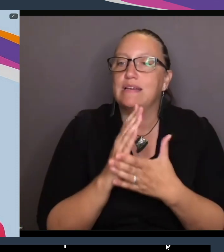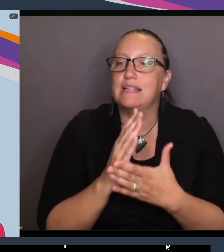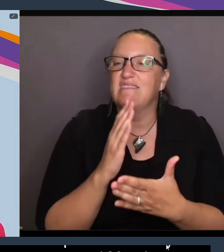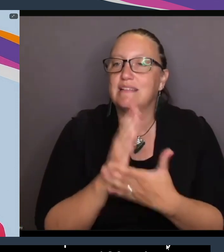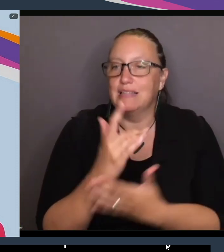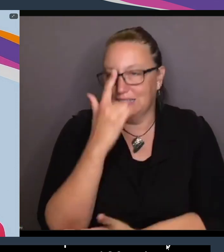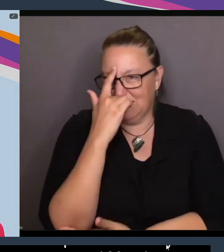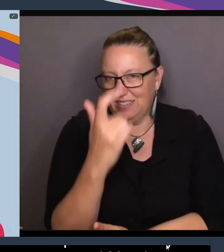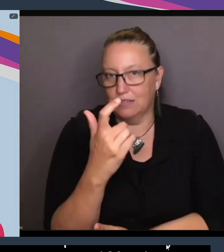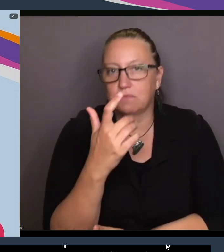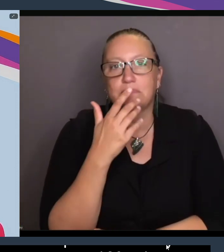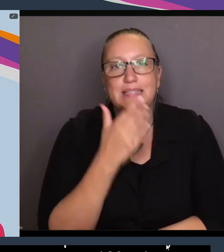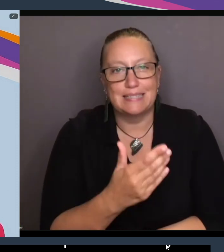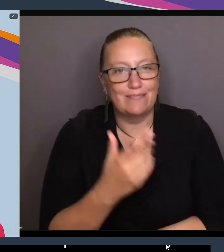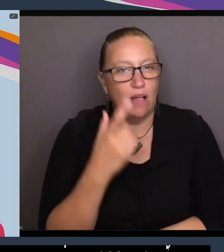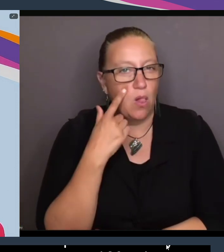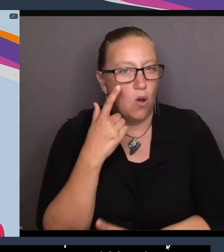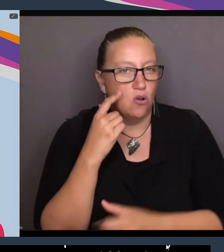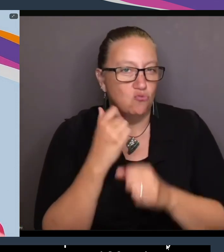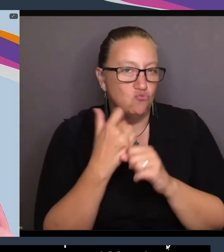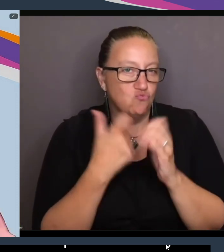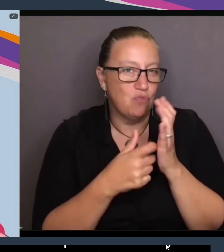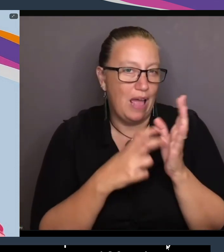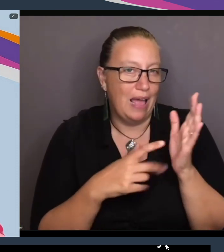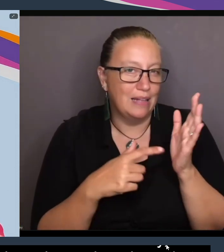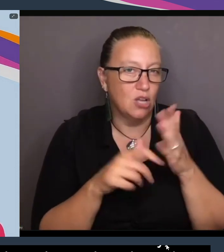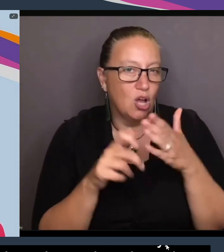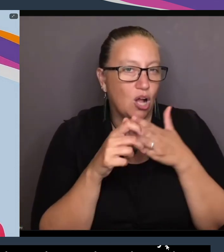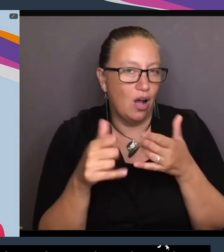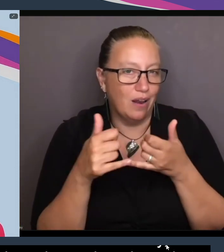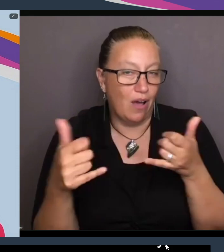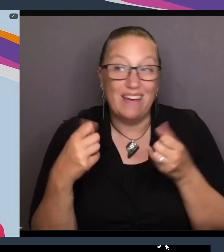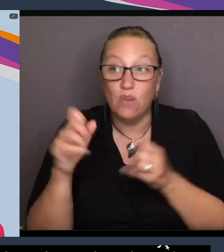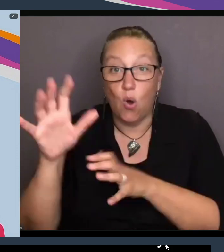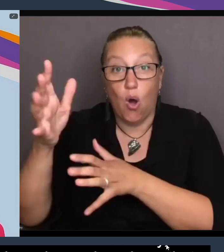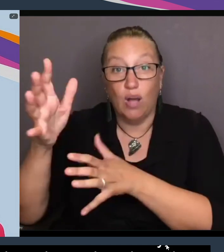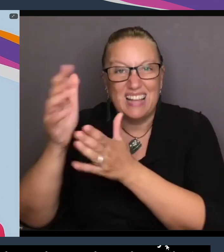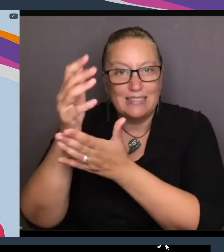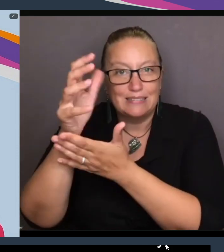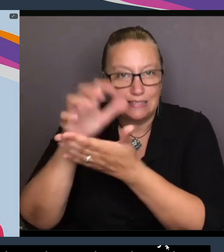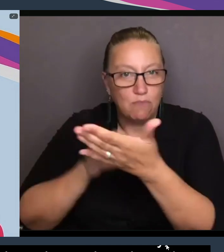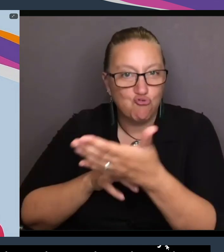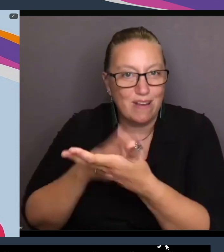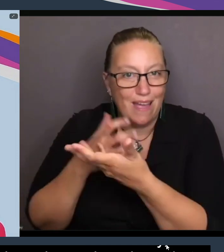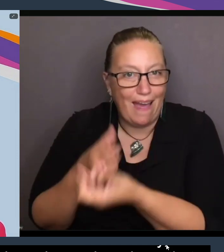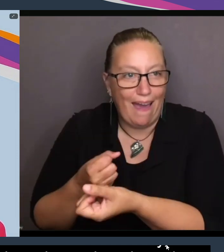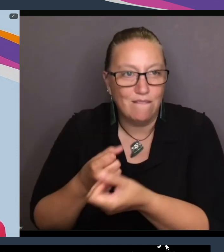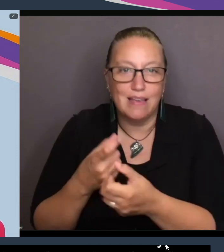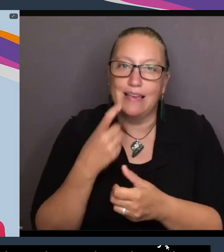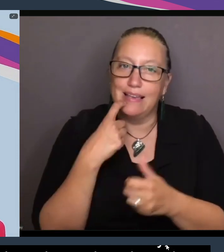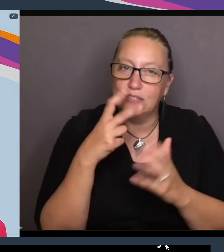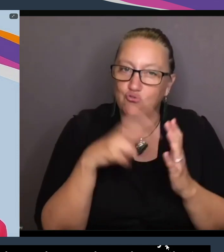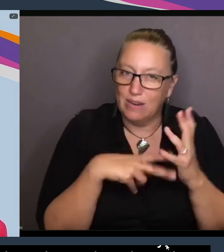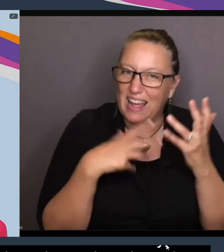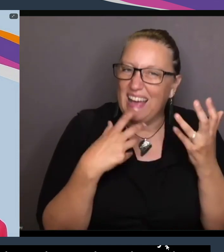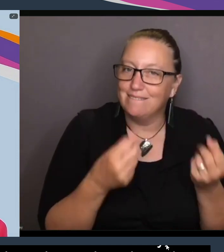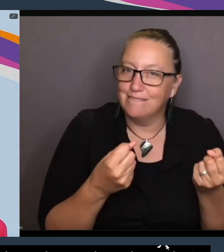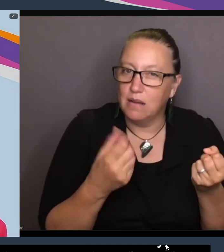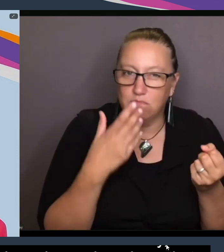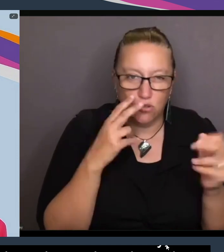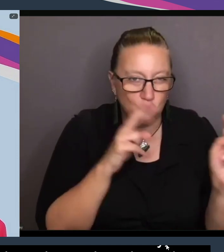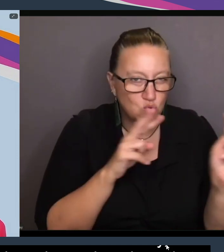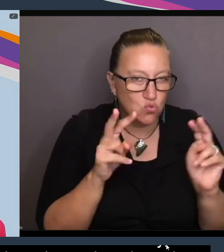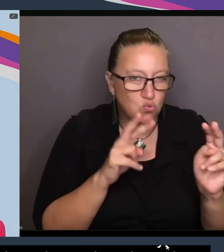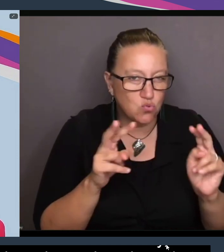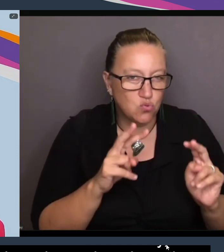suggest having a look at the grant guidelines, and there's a summary in Auslan and there's a summary in Easy Read, and understand